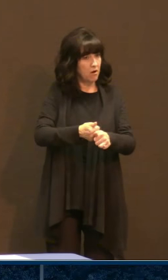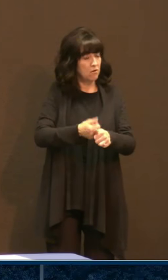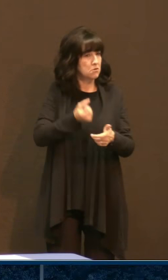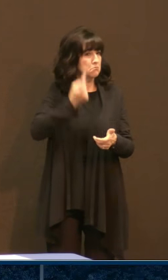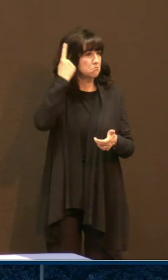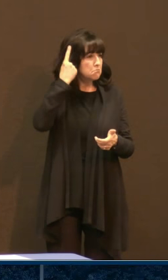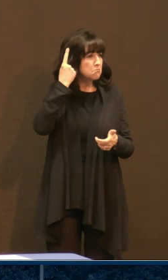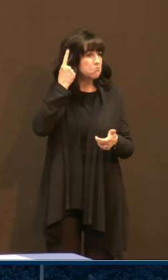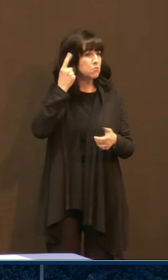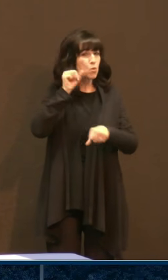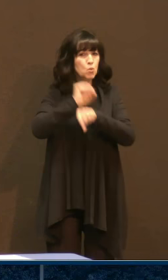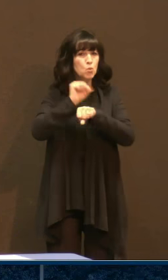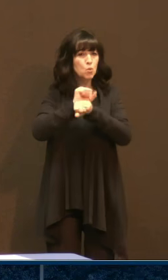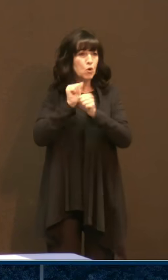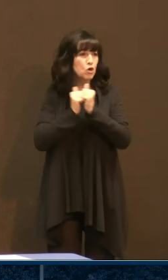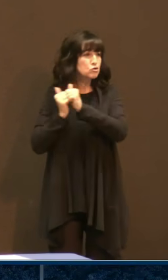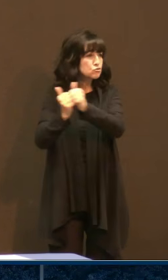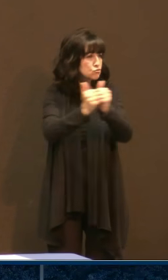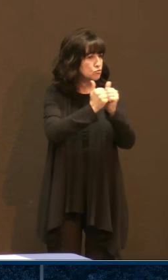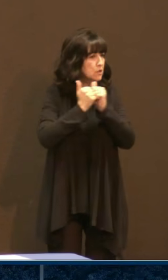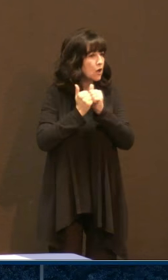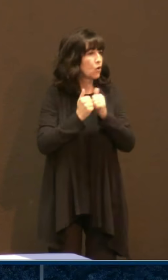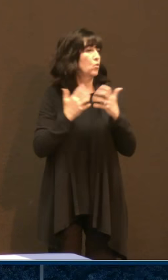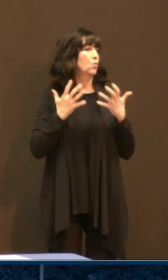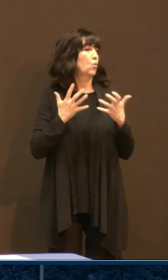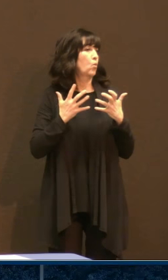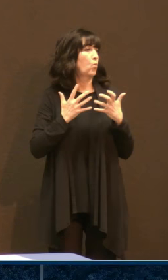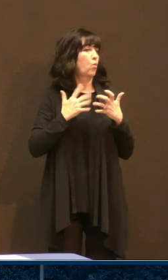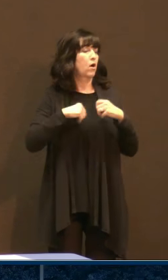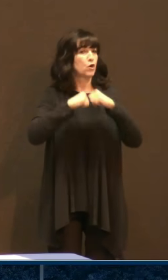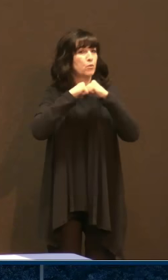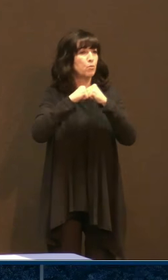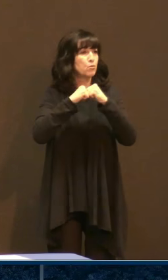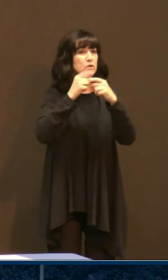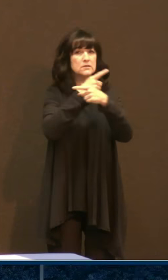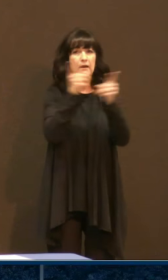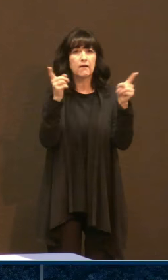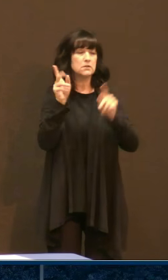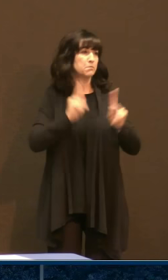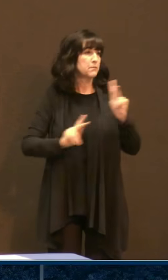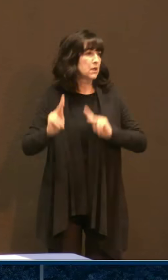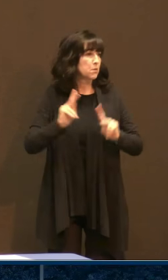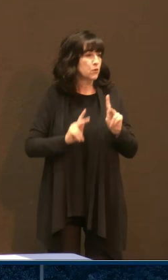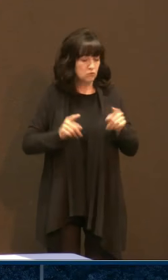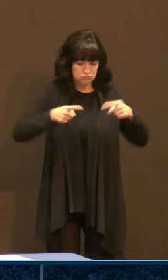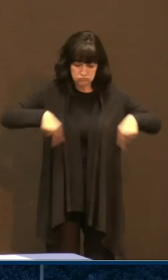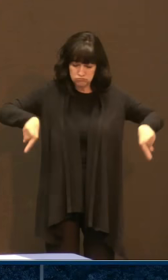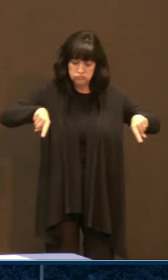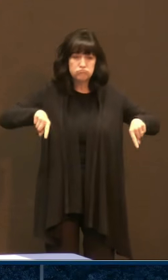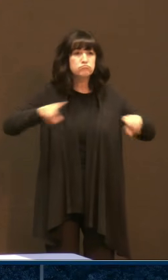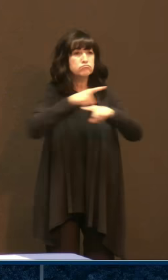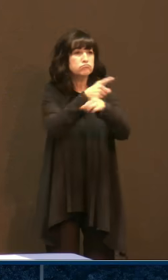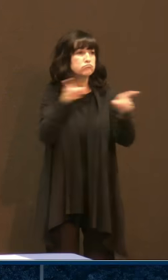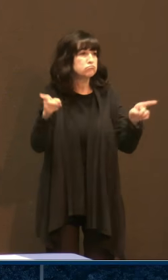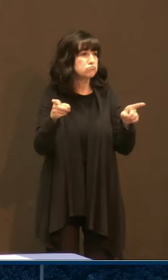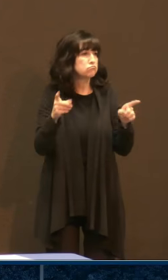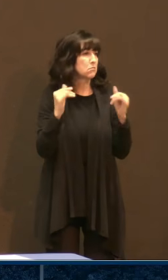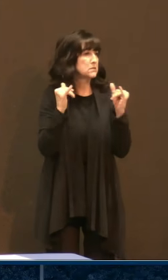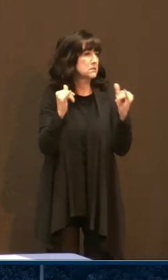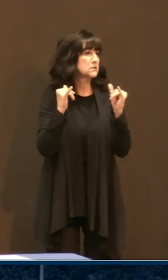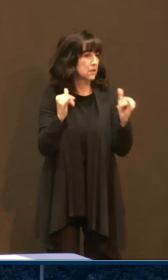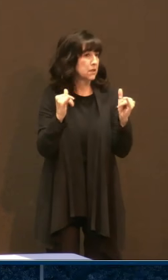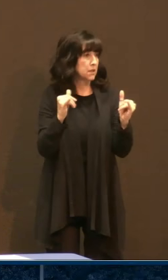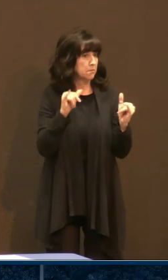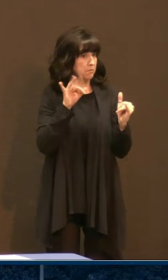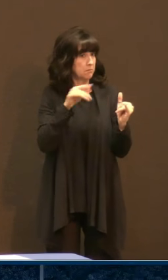together and we're state of neighbors, and if we're going to get through this, we need folks to follow the guidelines and the restrictions, and if they